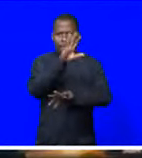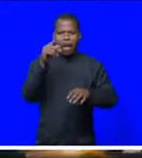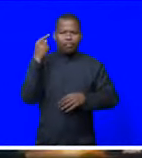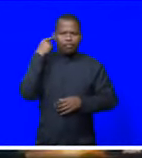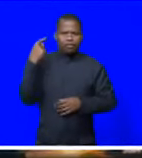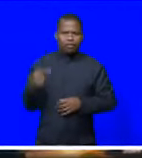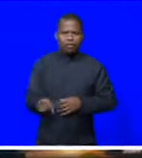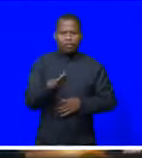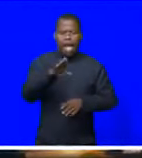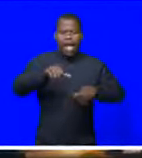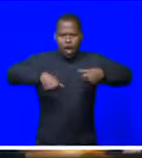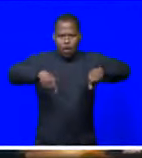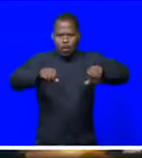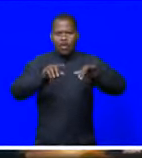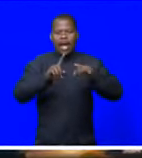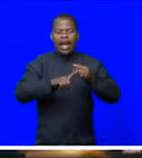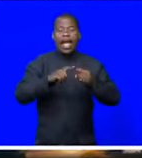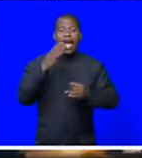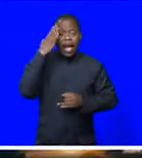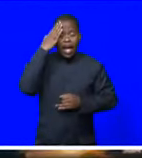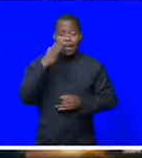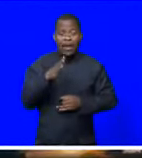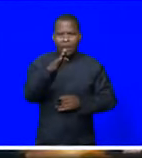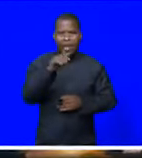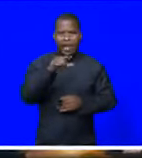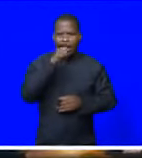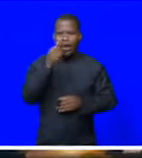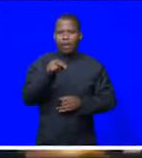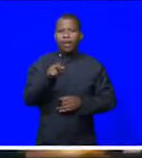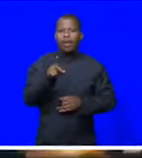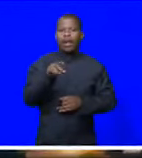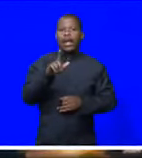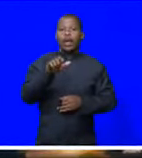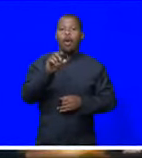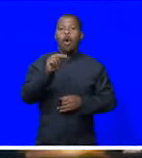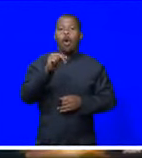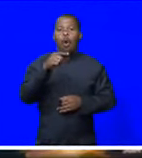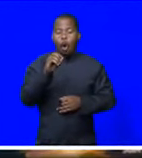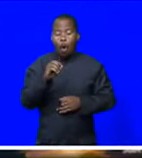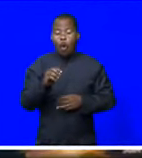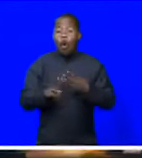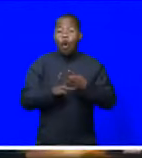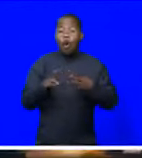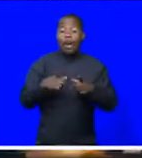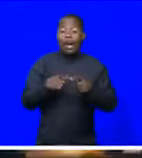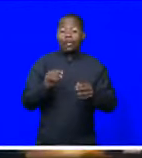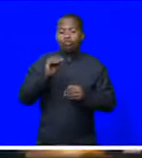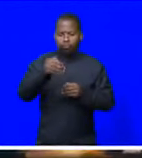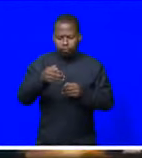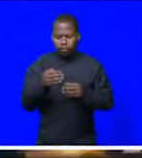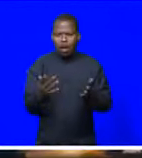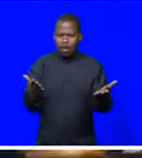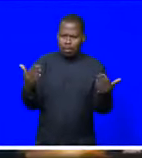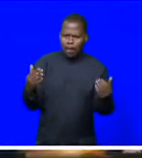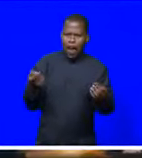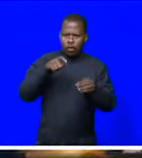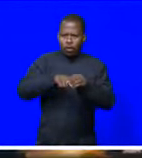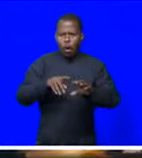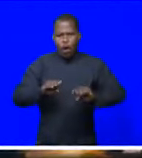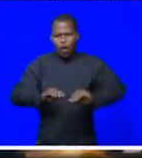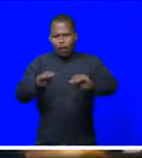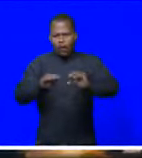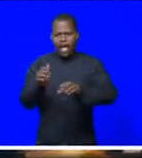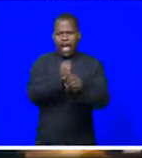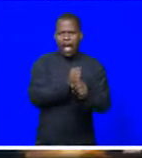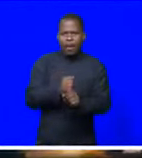Sipofaneni, Gilgal and Gilong constituencies to attend a civic and voter education this coming weekend. The announcement is made by